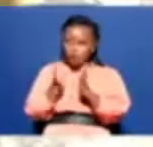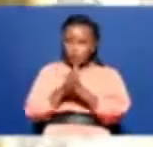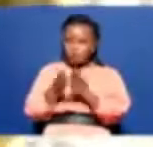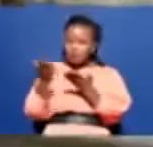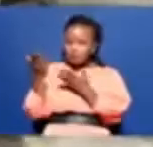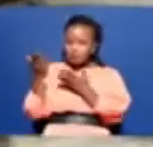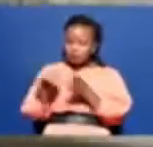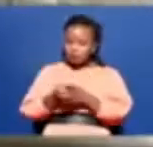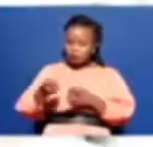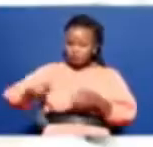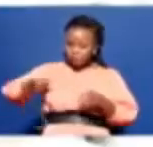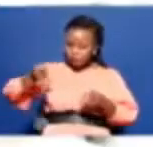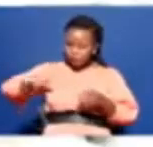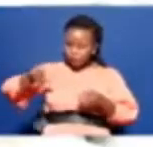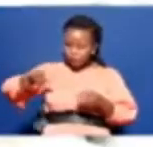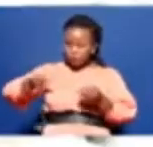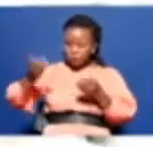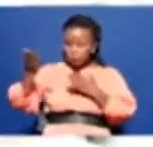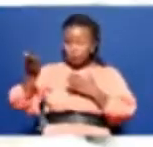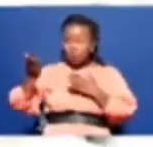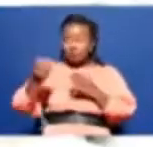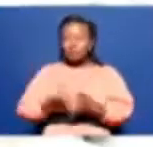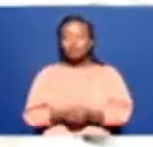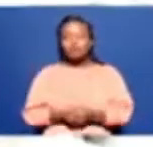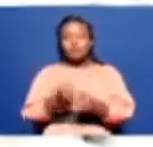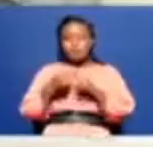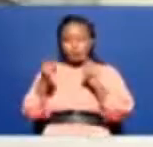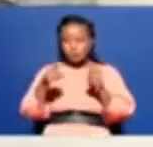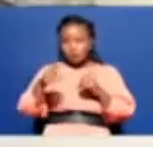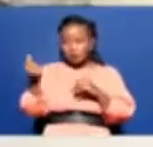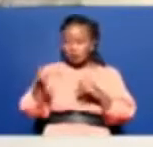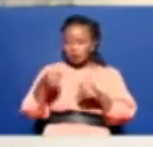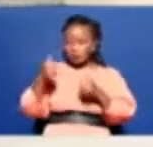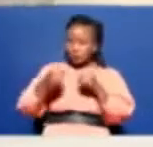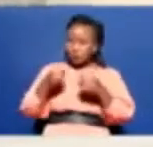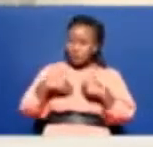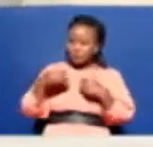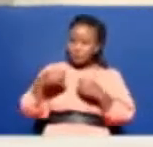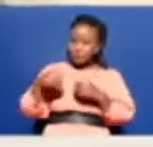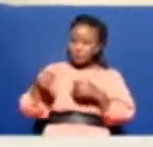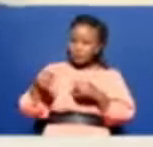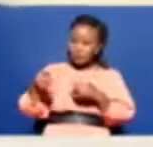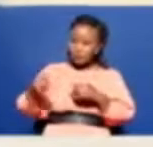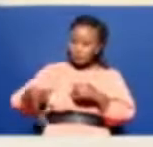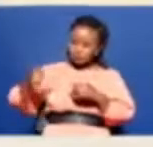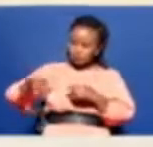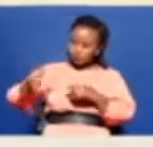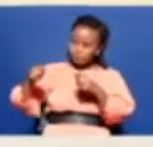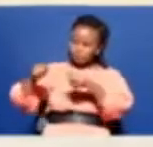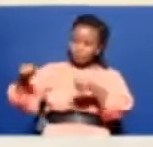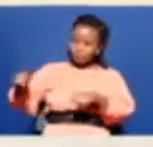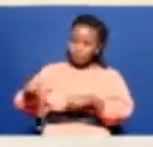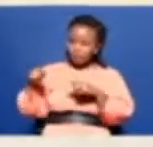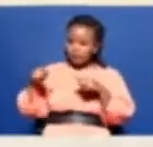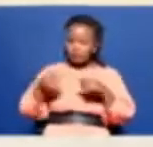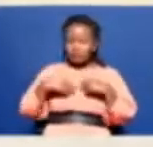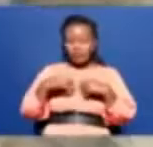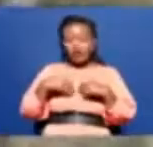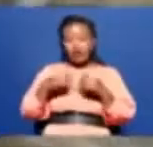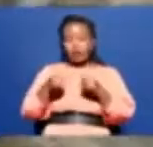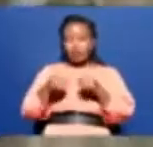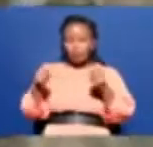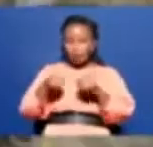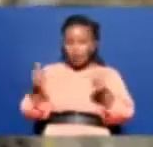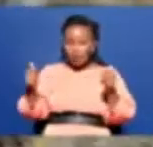are solvents, but the one in bags are calcium carbonates. That one is dispex in the bucket. It's used